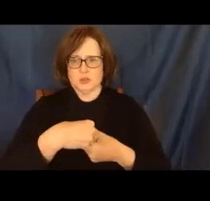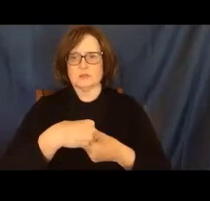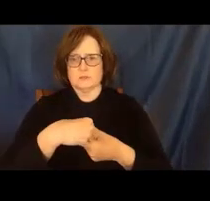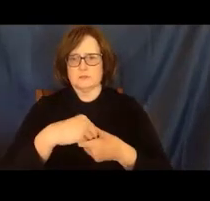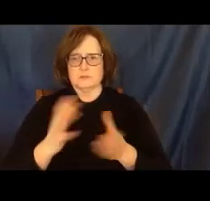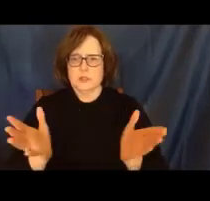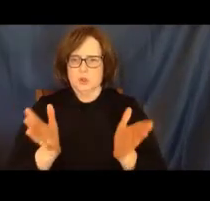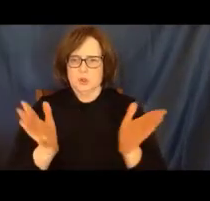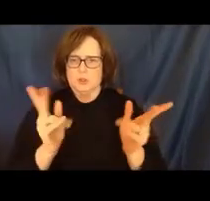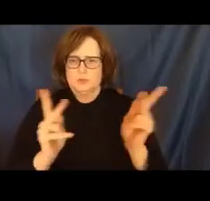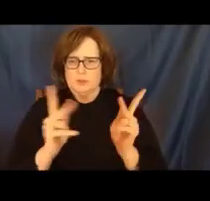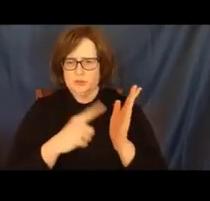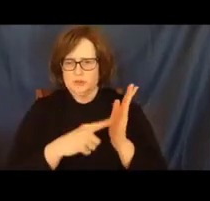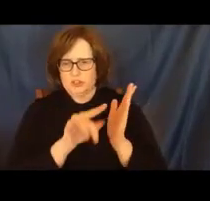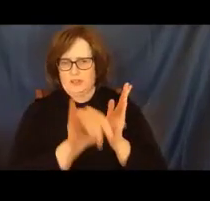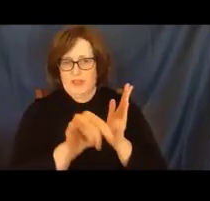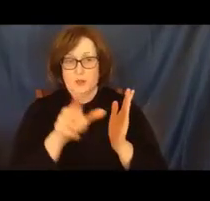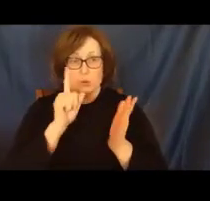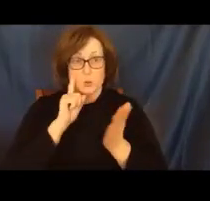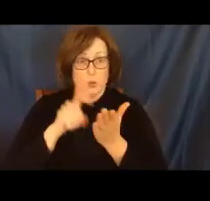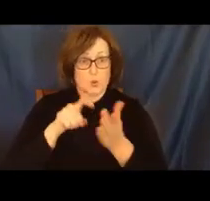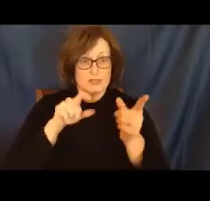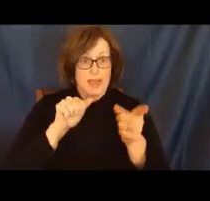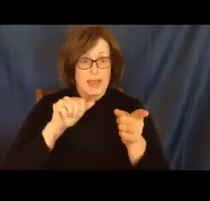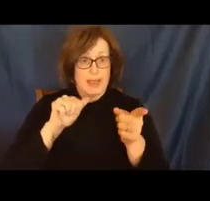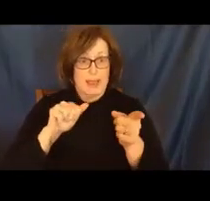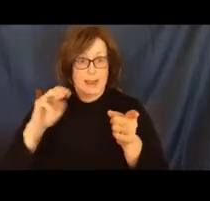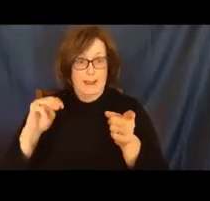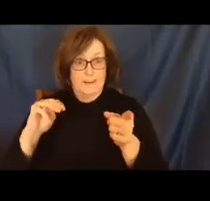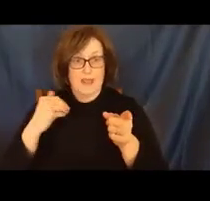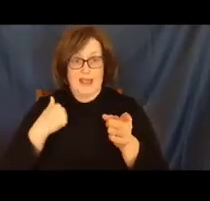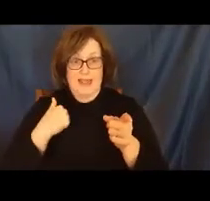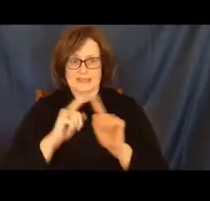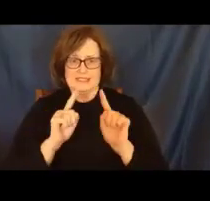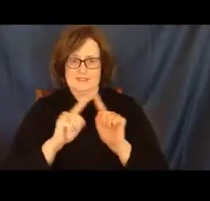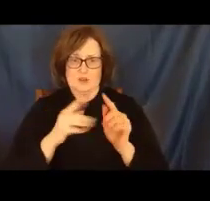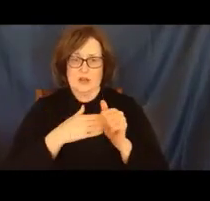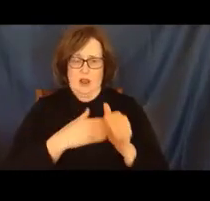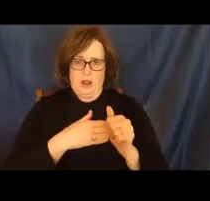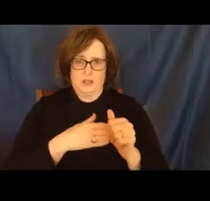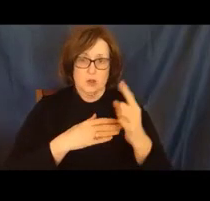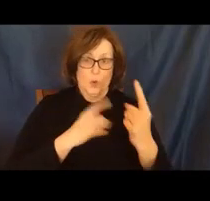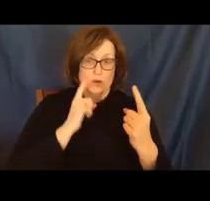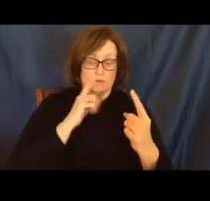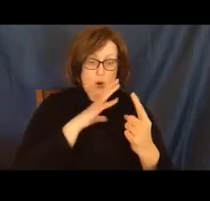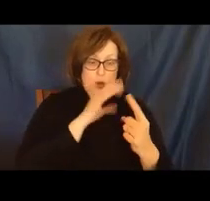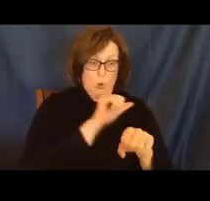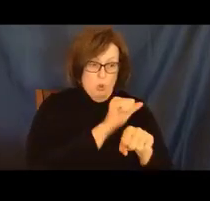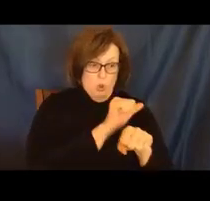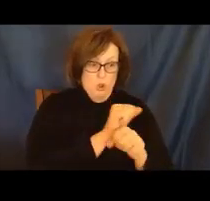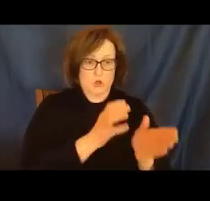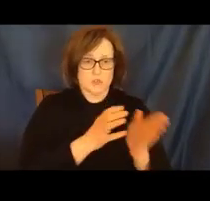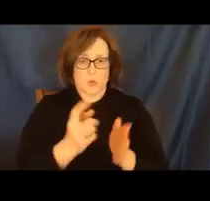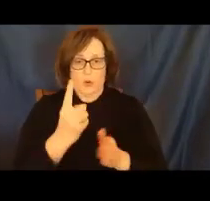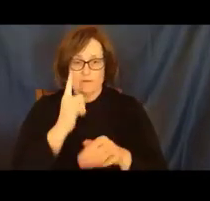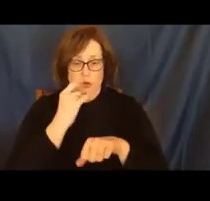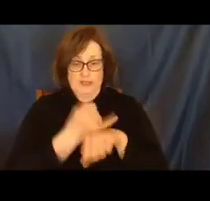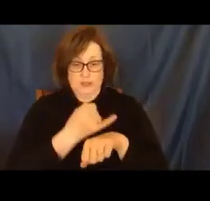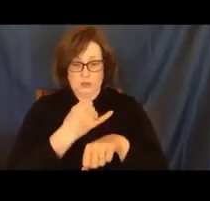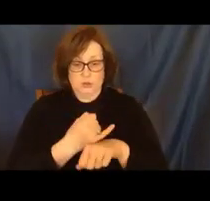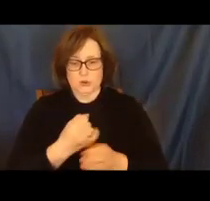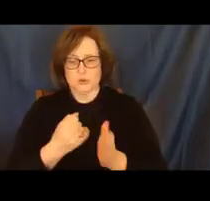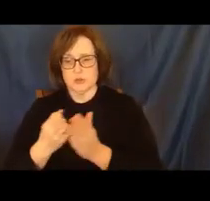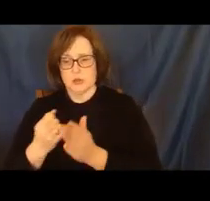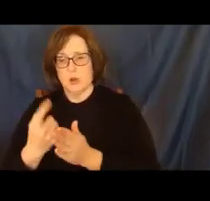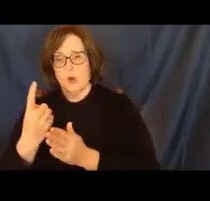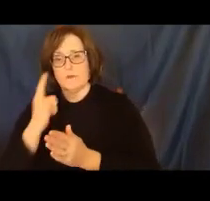on the slide that AAM has a coworkers guide, an institutions guide, and a transitioning professionals guide,